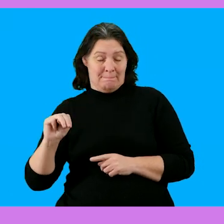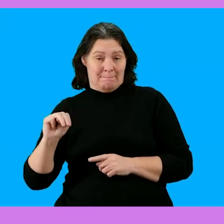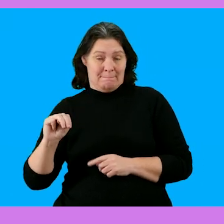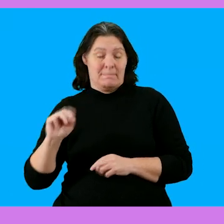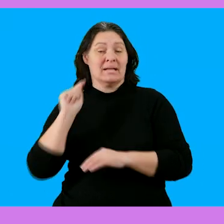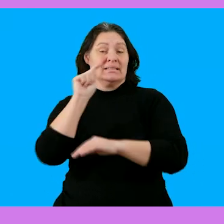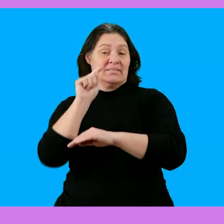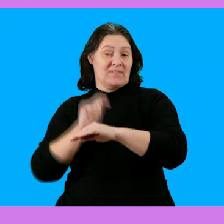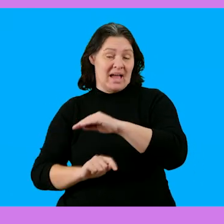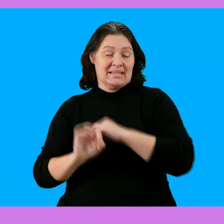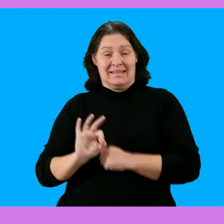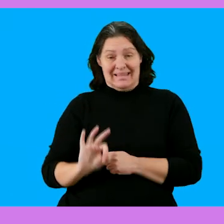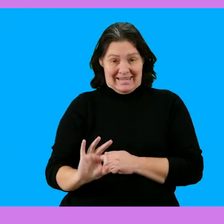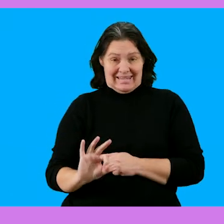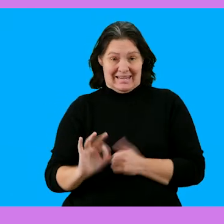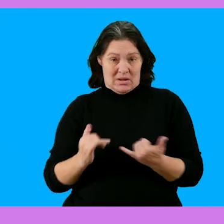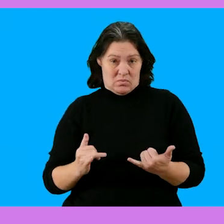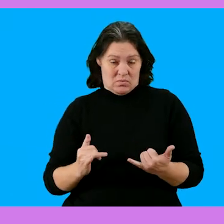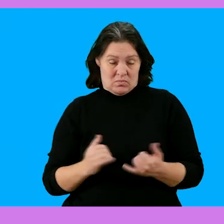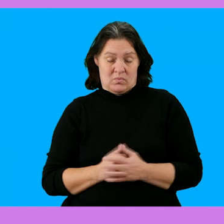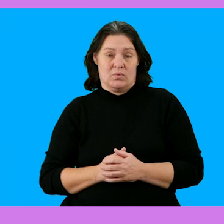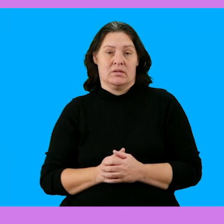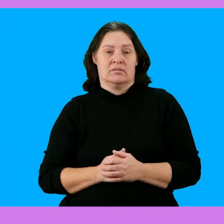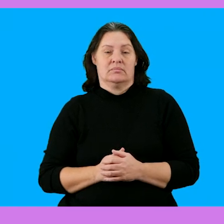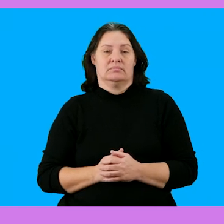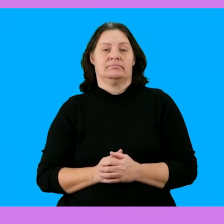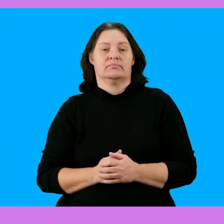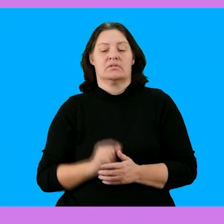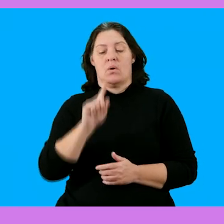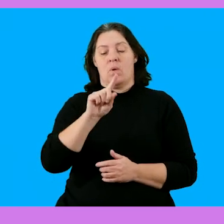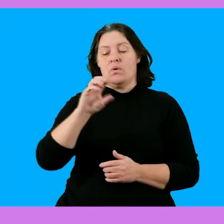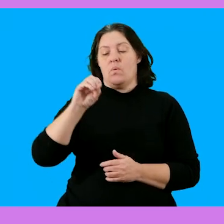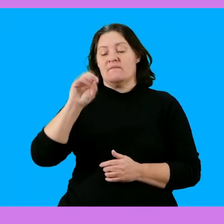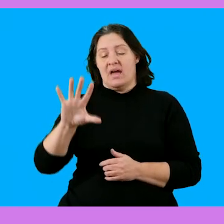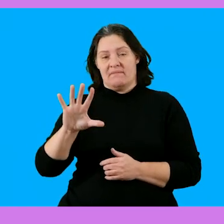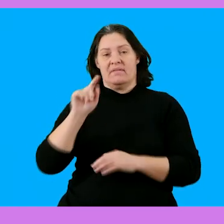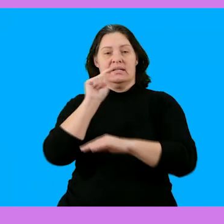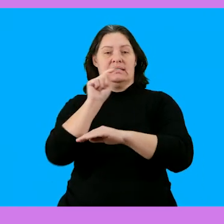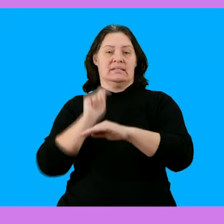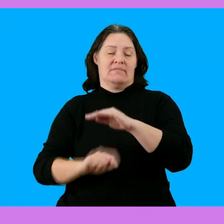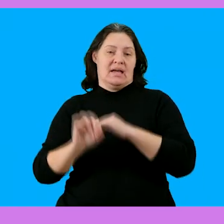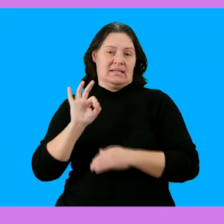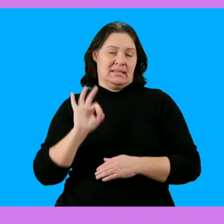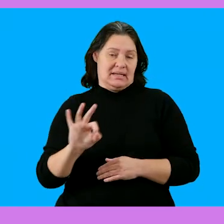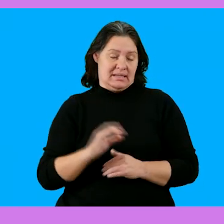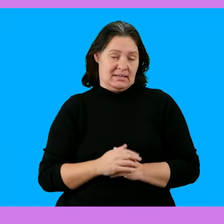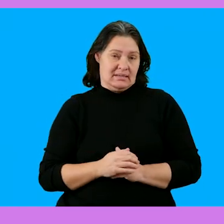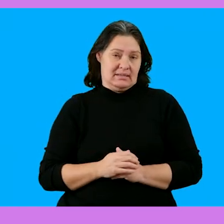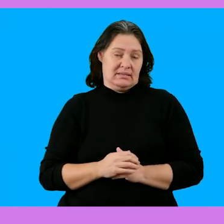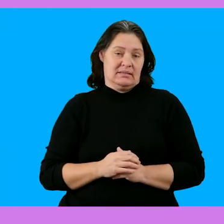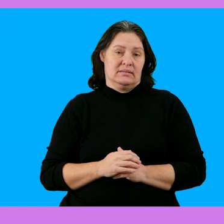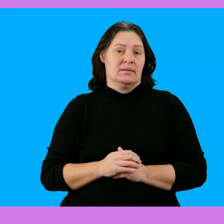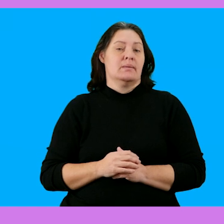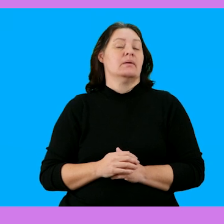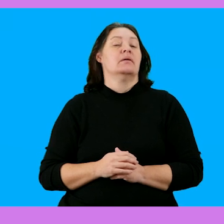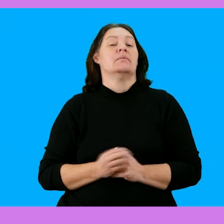centimeters, and I divide that by 3. So let's see what that will give us. 105 divided by 3.